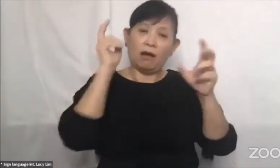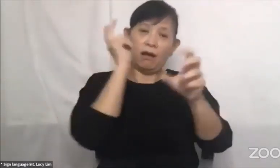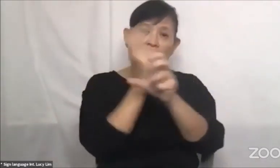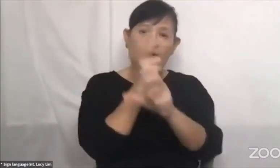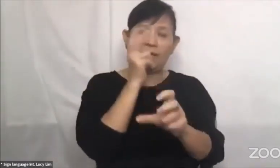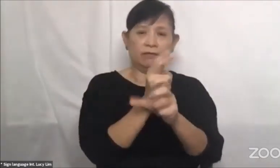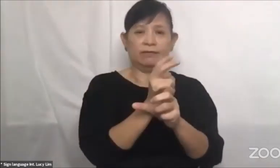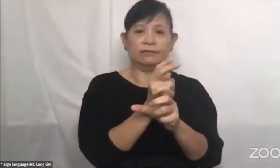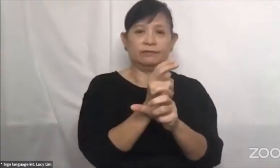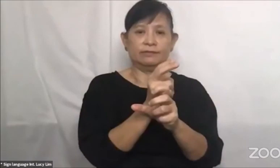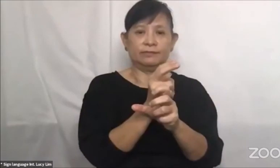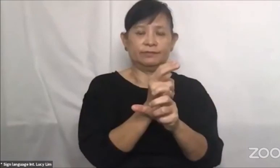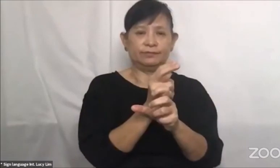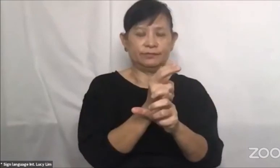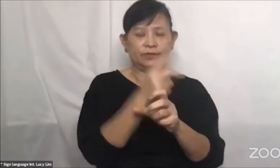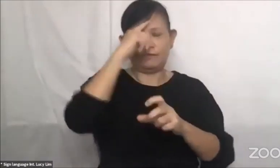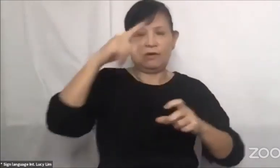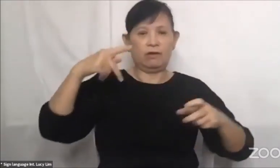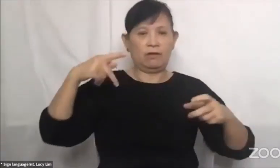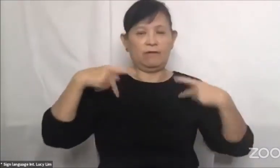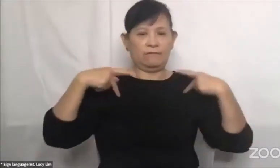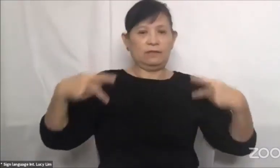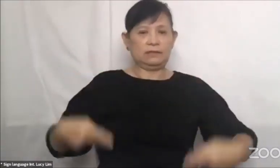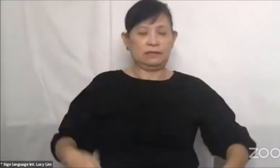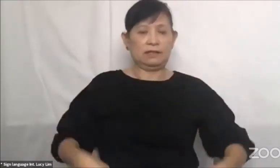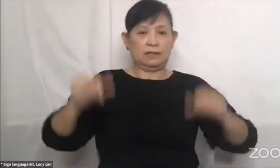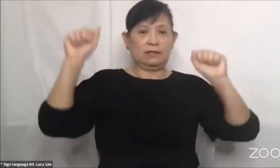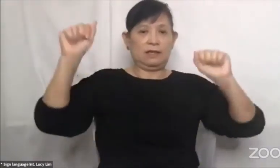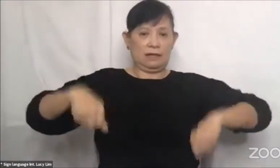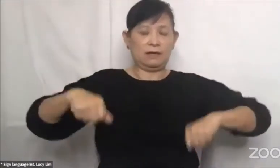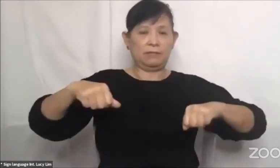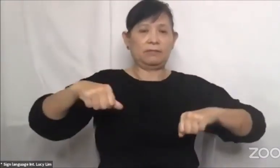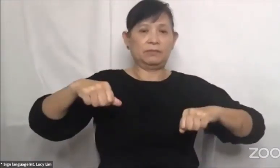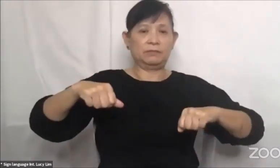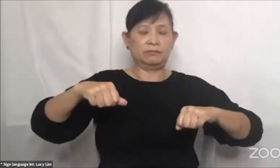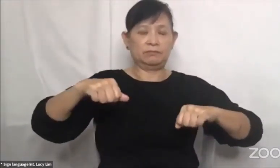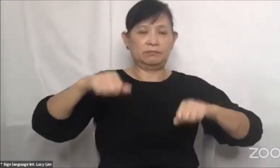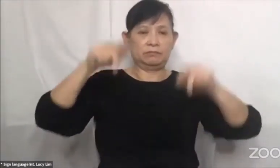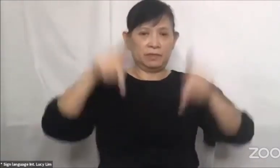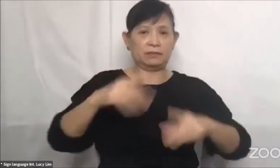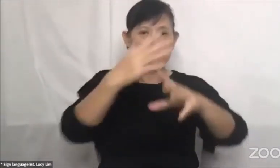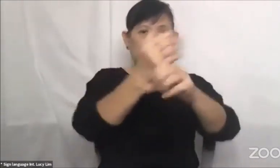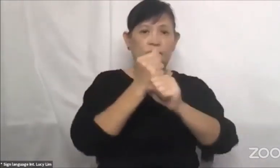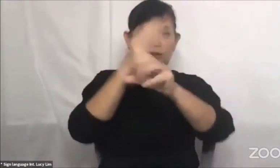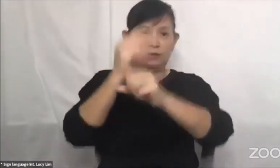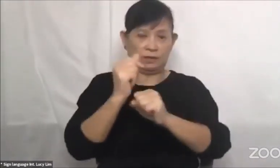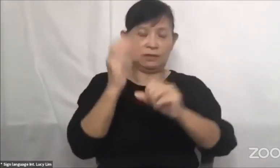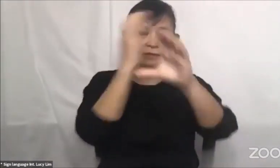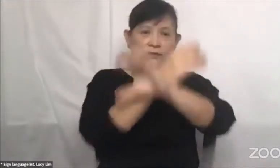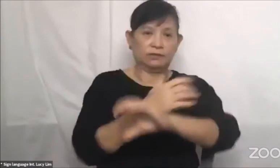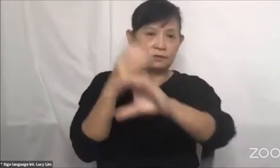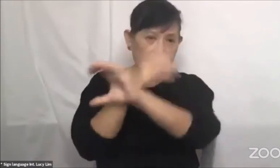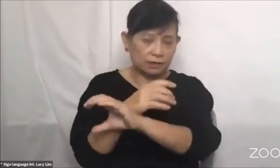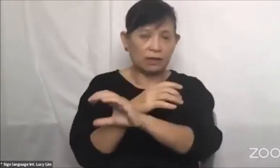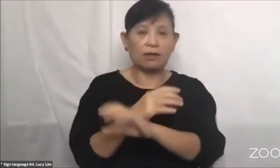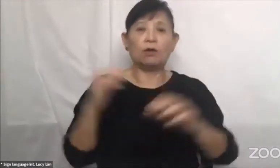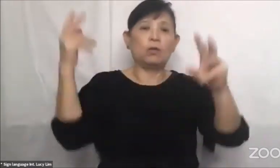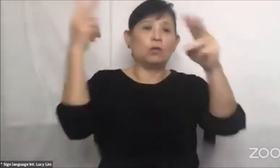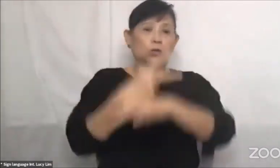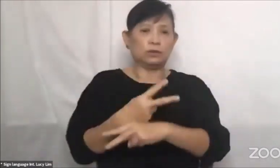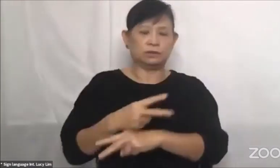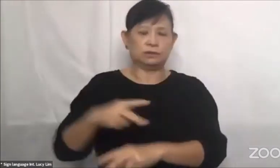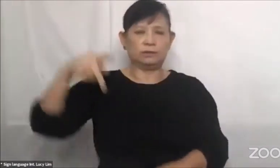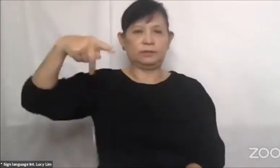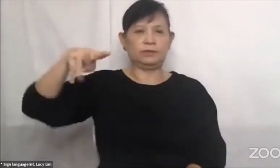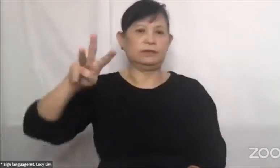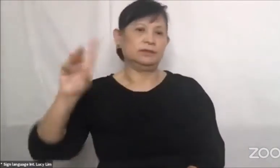a physically able person to access services, but the challenge adds up for a person with disability. And